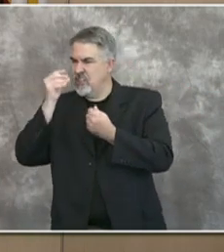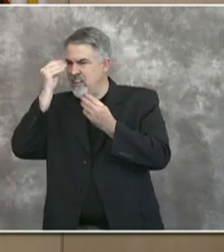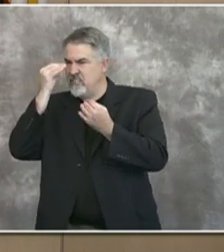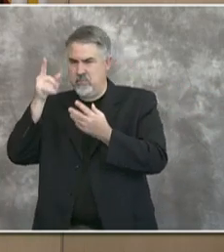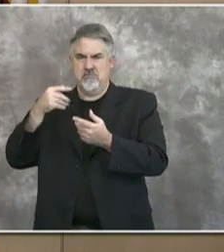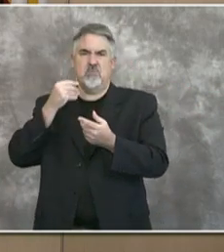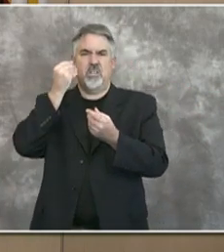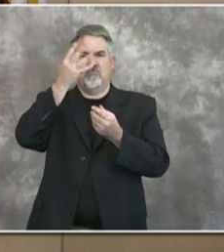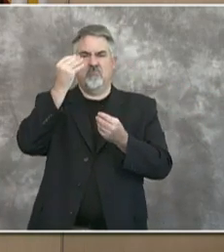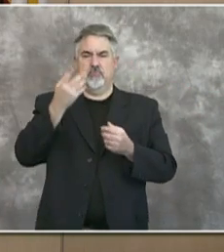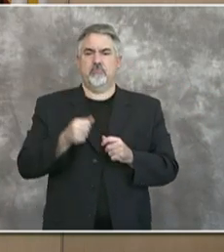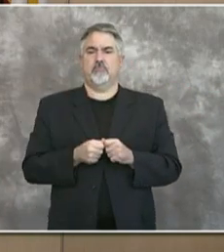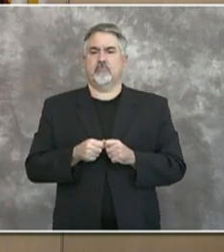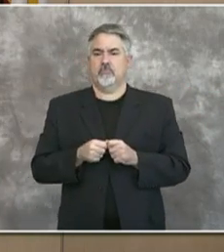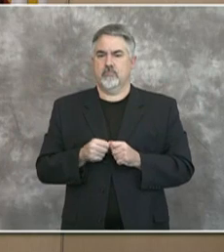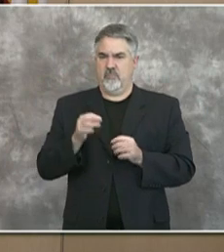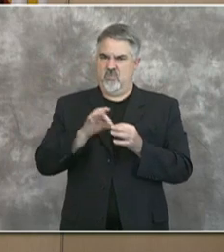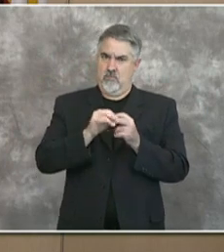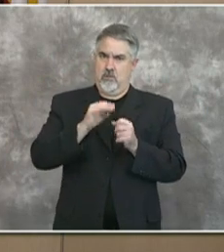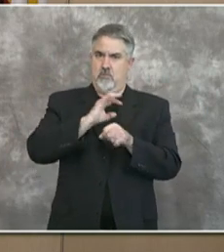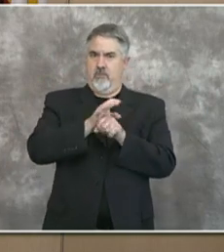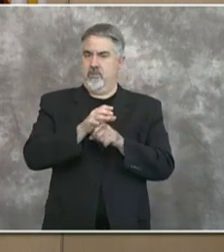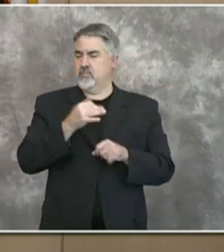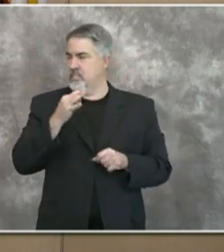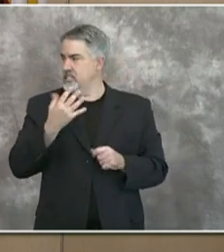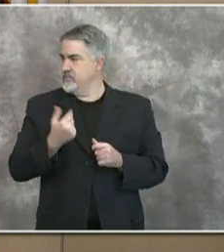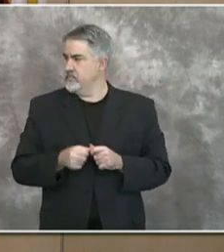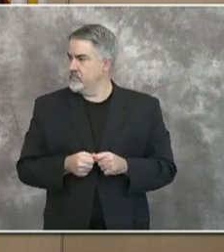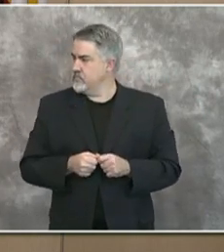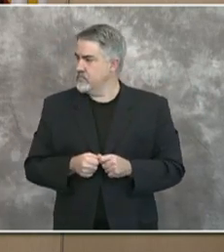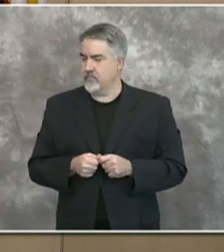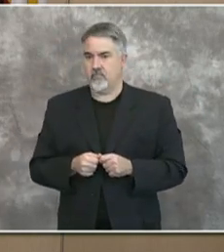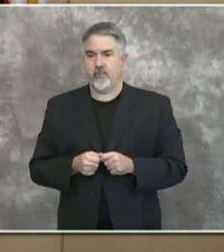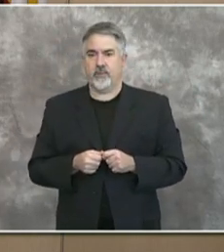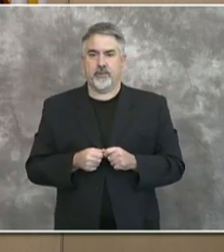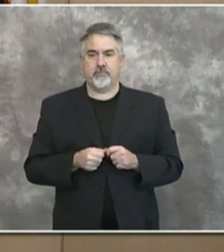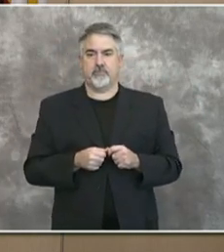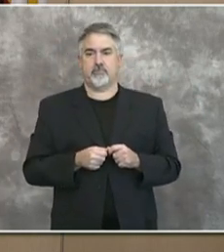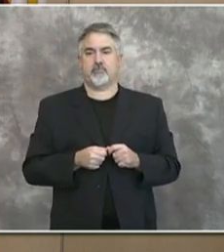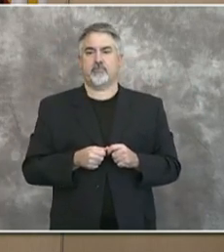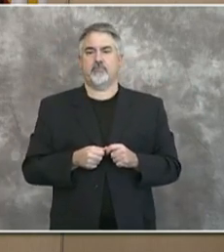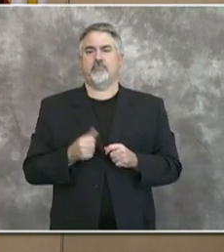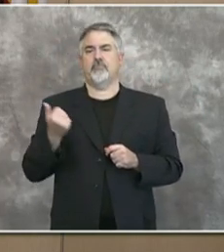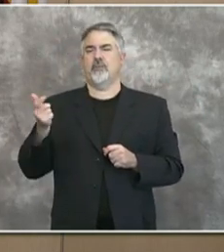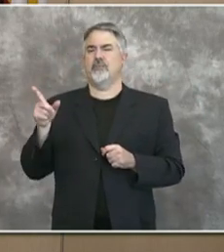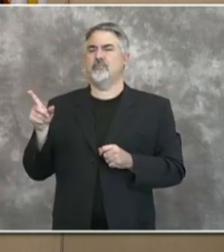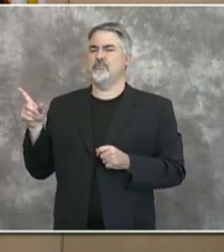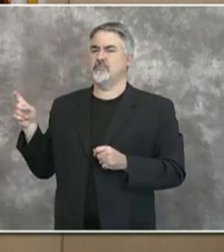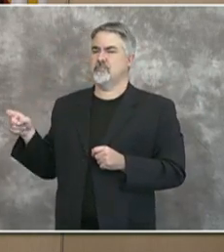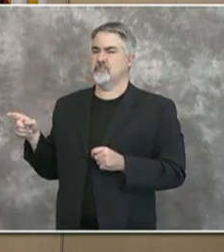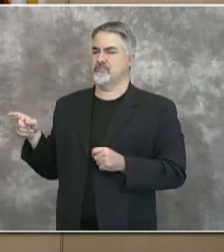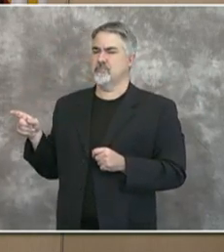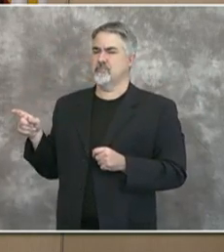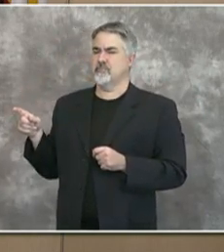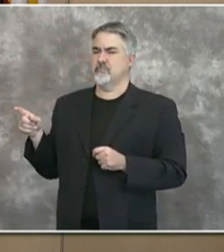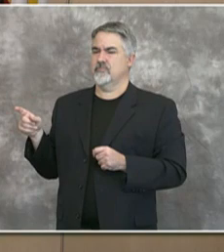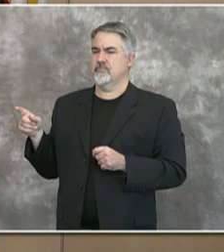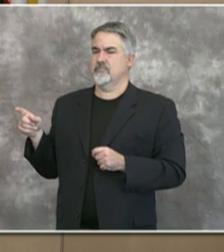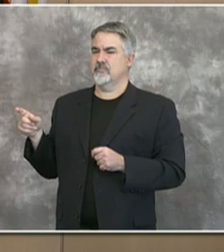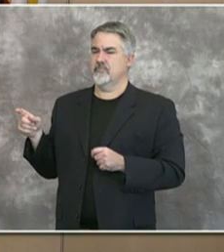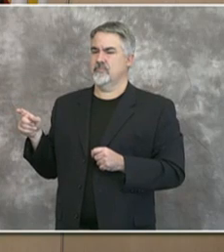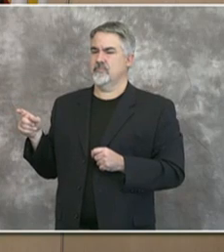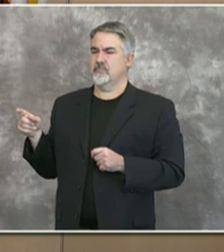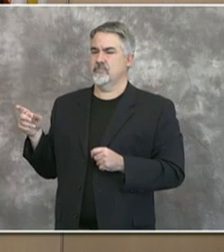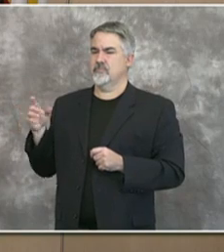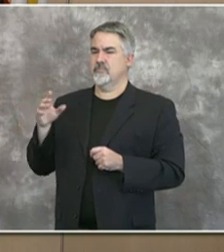relation to the county shut down a COVID-19 testing site at Maricosta College. Emails went out to those who had registered there saying they